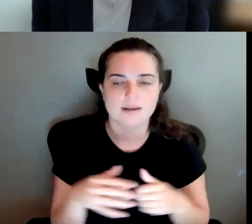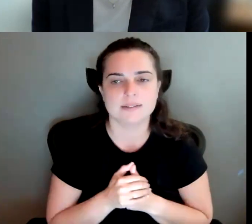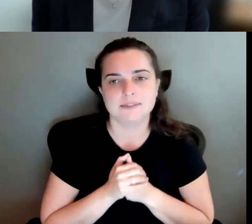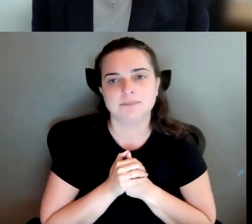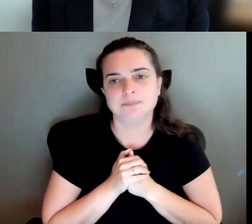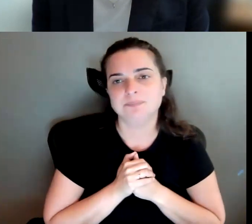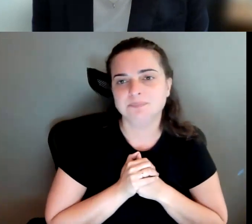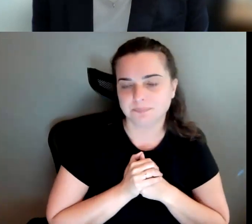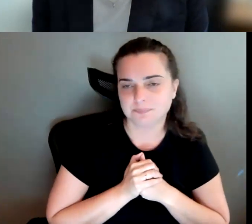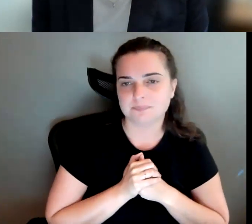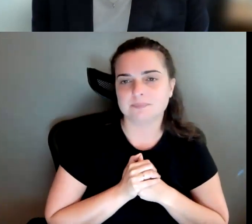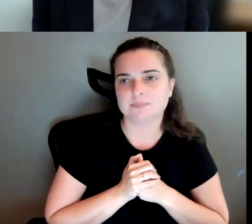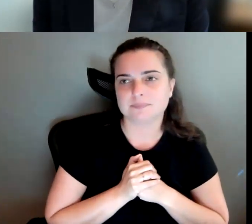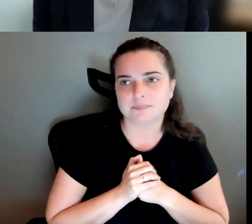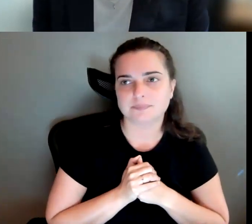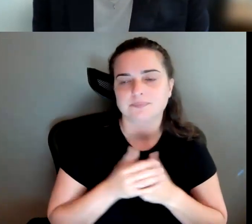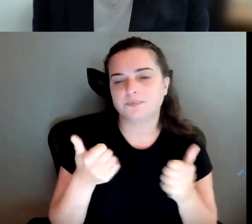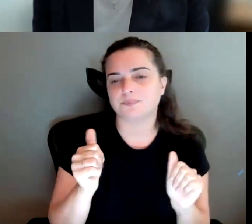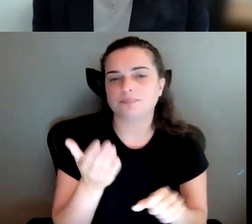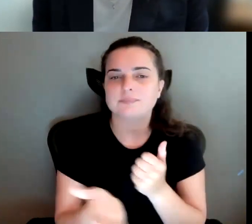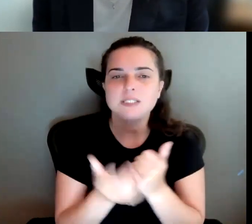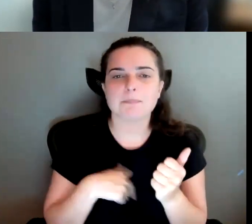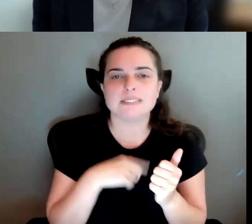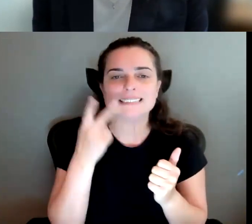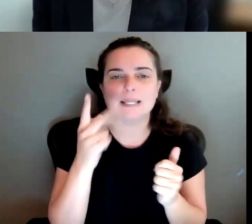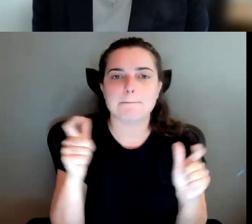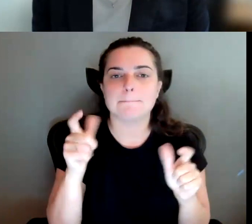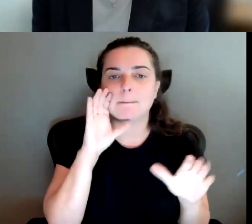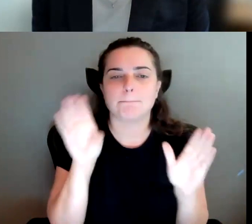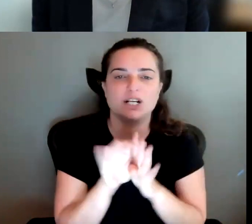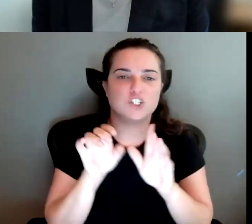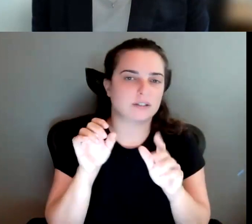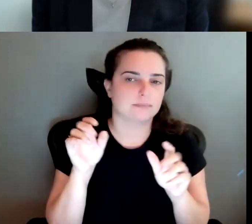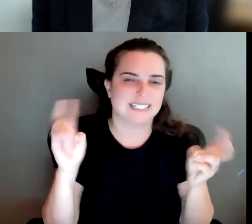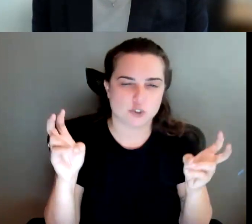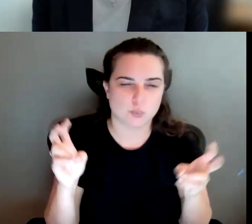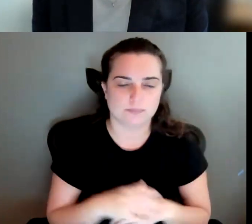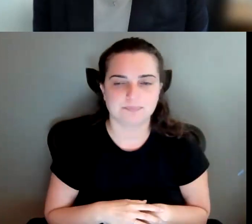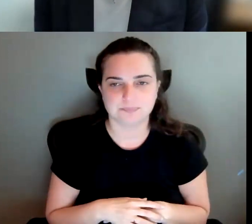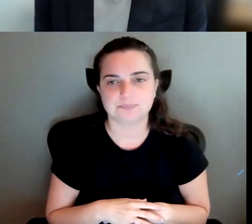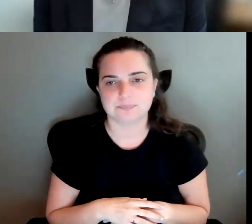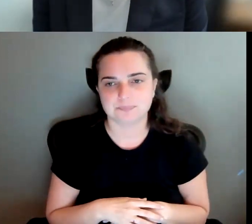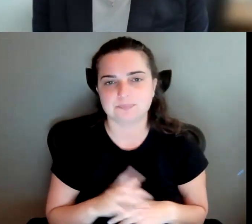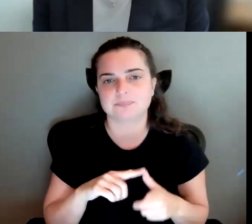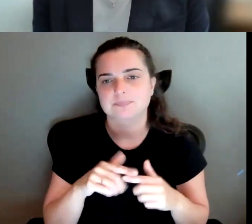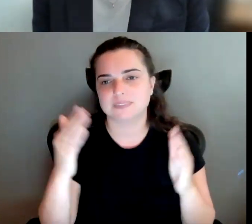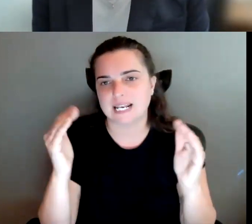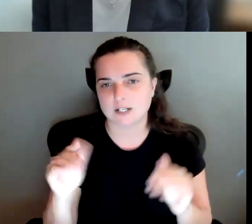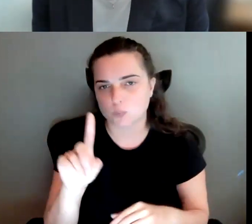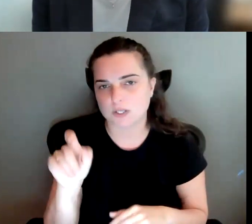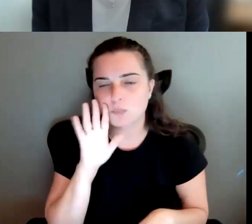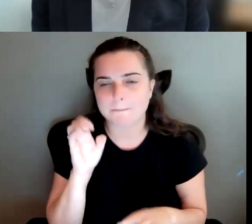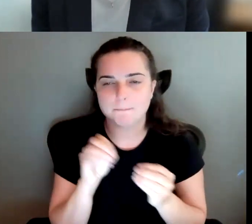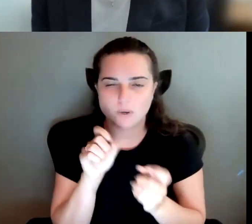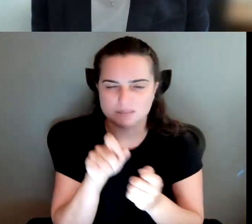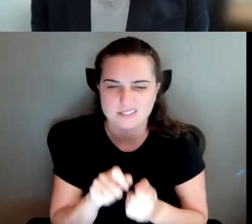for kind of helping us look at big picture issues. And then the next question will be a little bit more